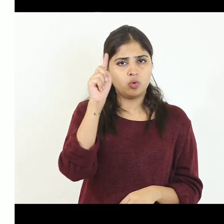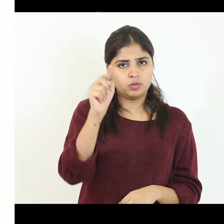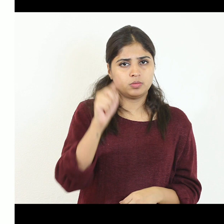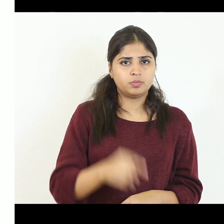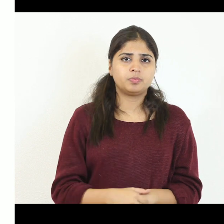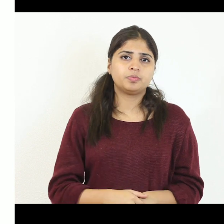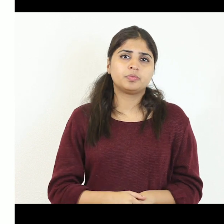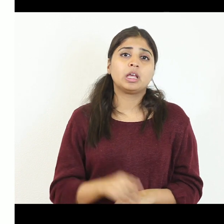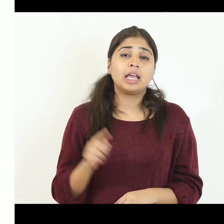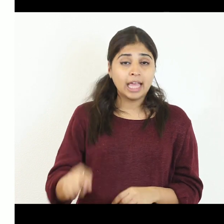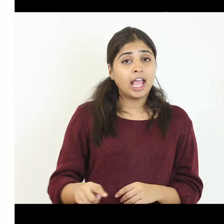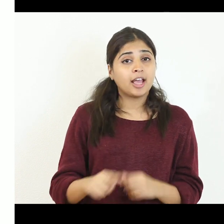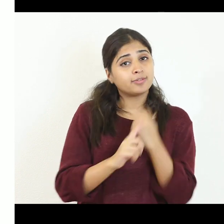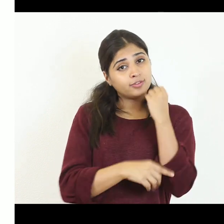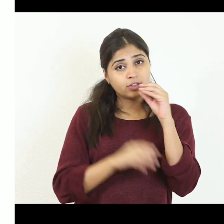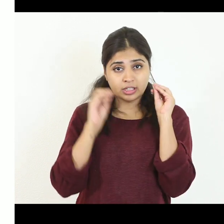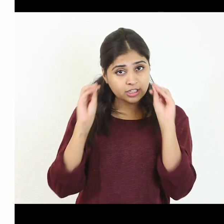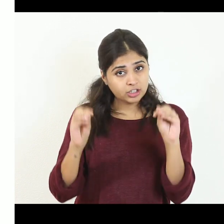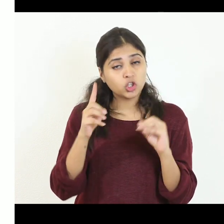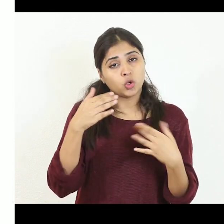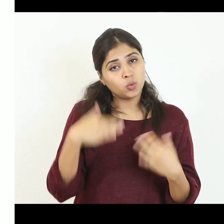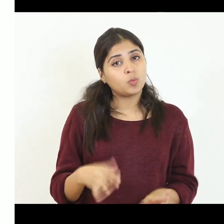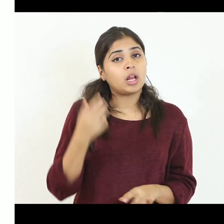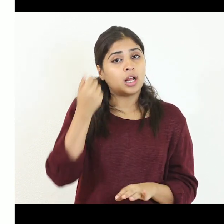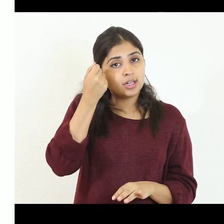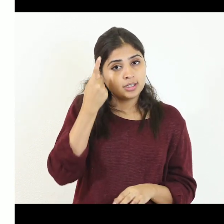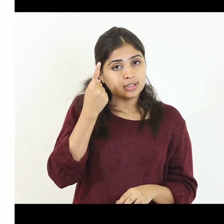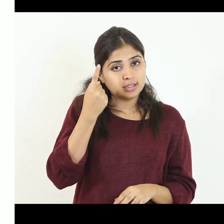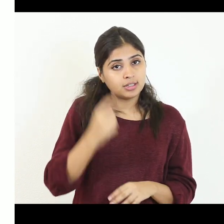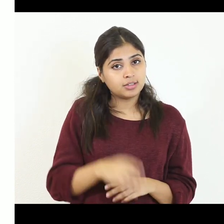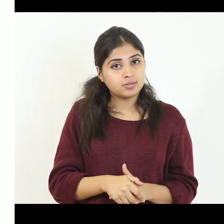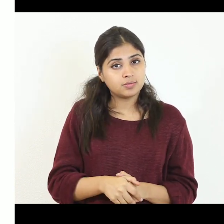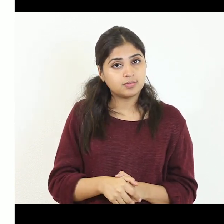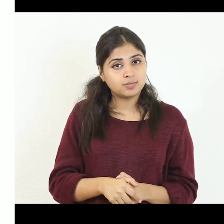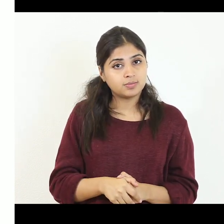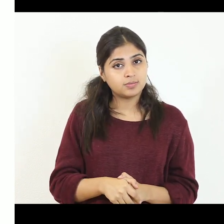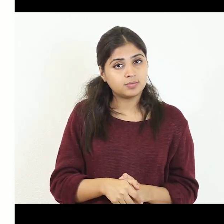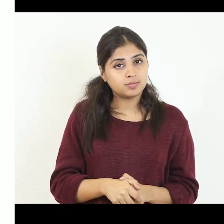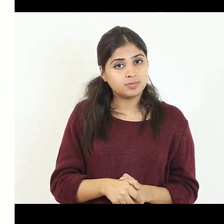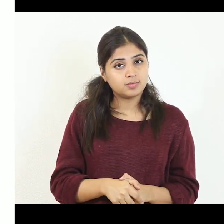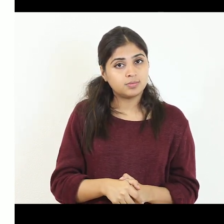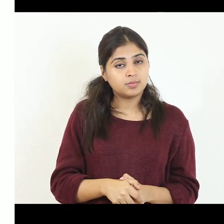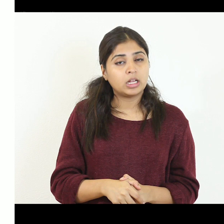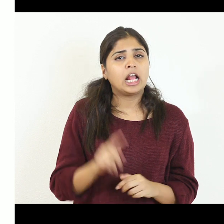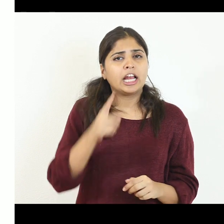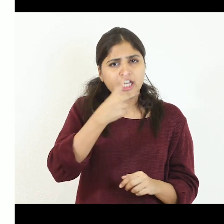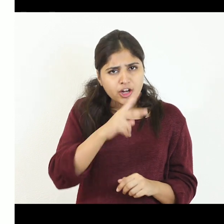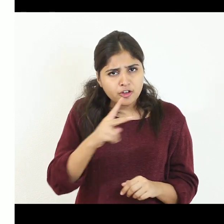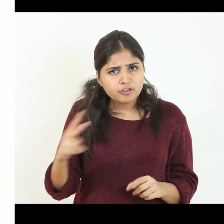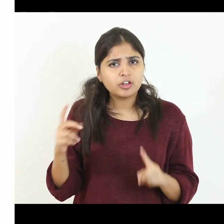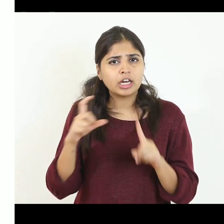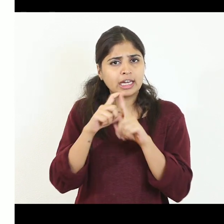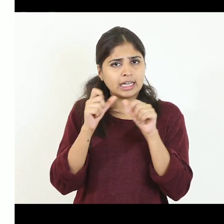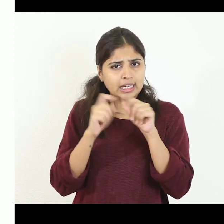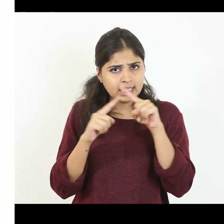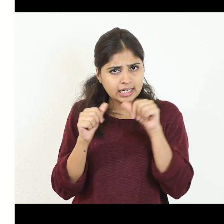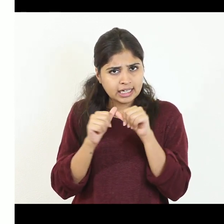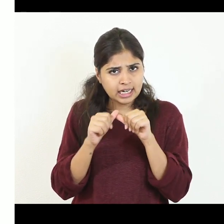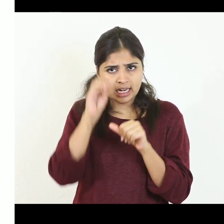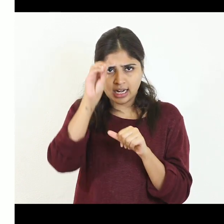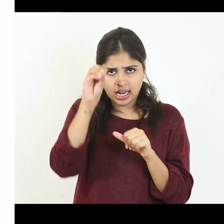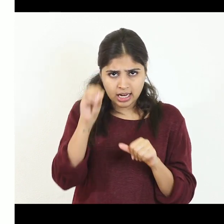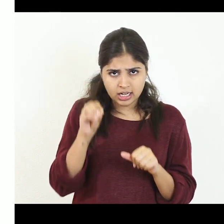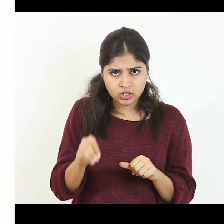At the end of this session, you will be able to understand the different data entry errors that you may come across